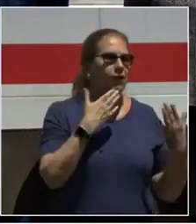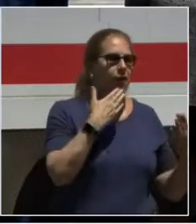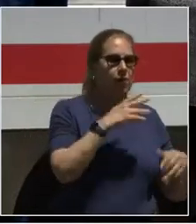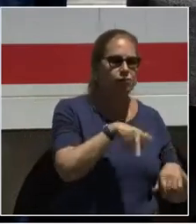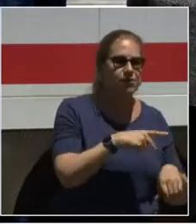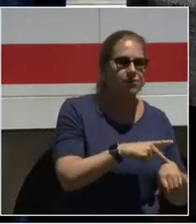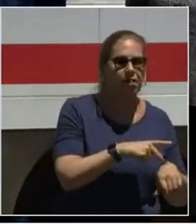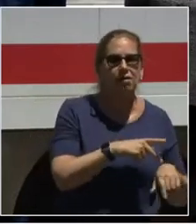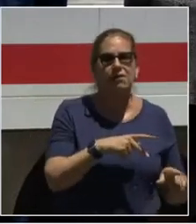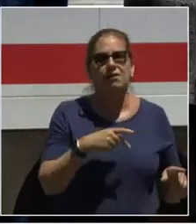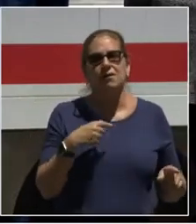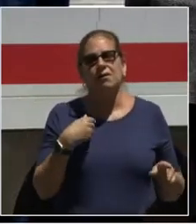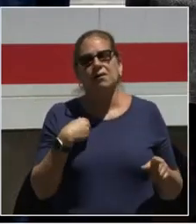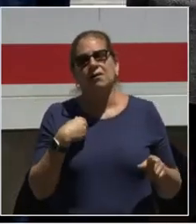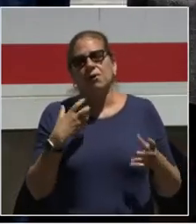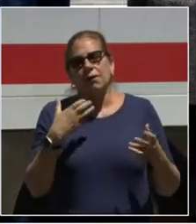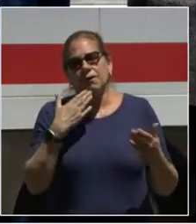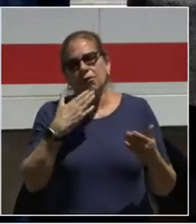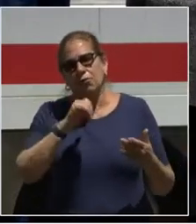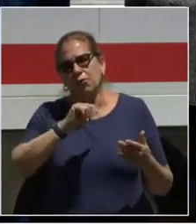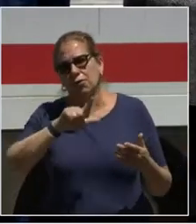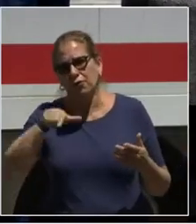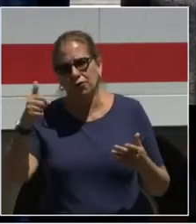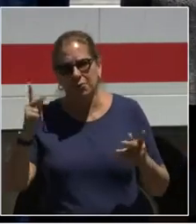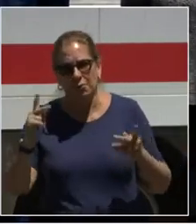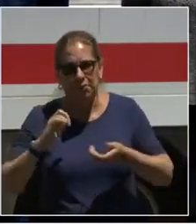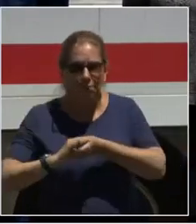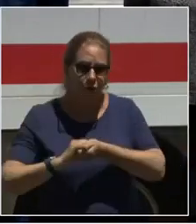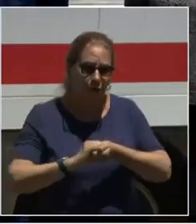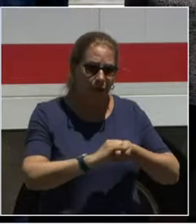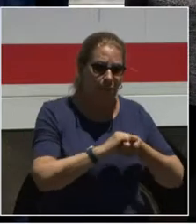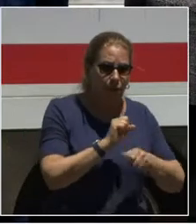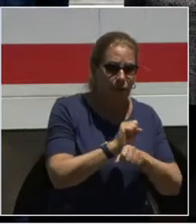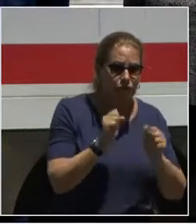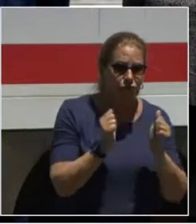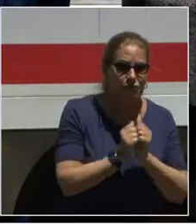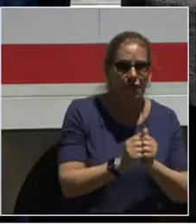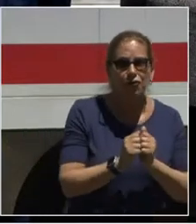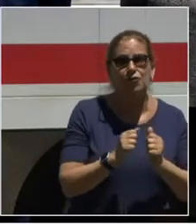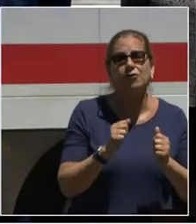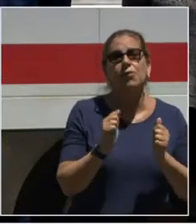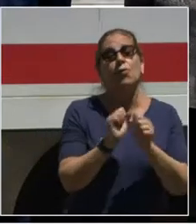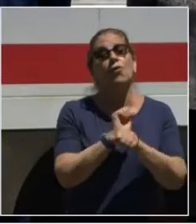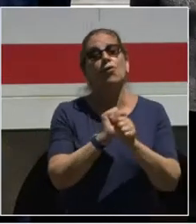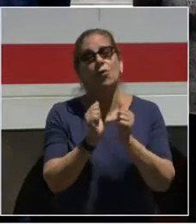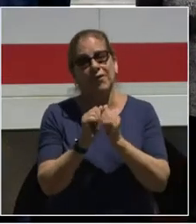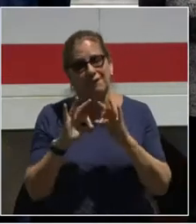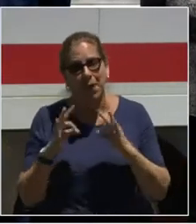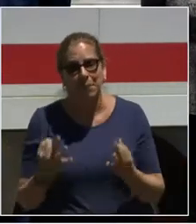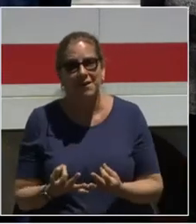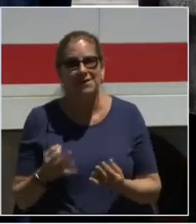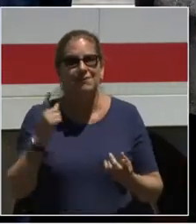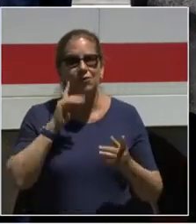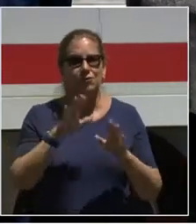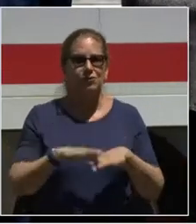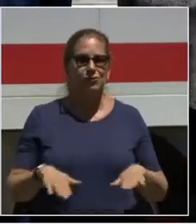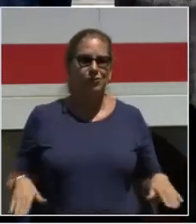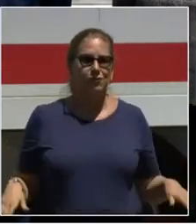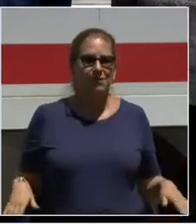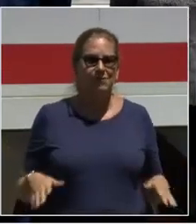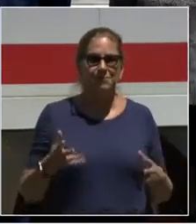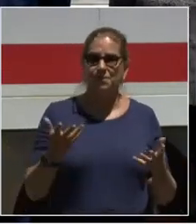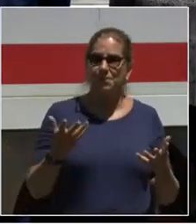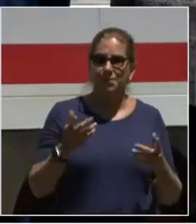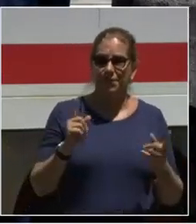important tasks that they have and that they do so well with our families. Schools can request on-site clinics through